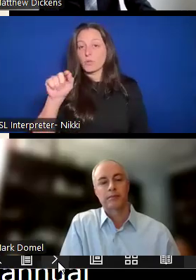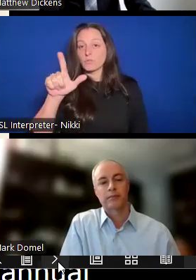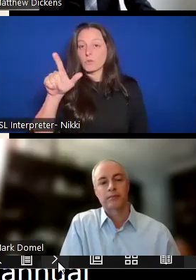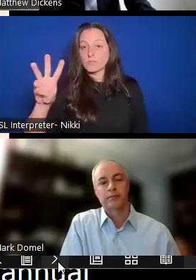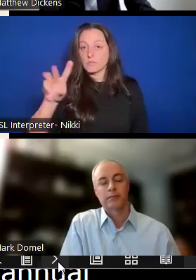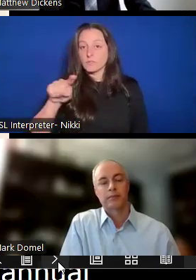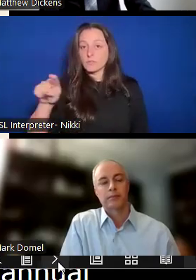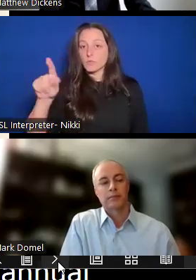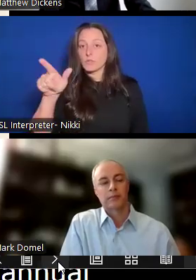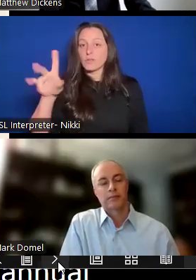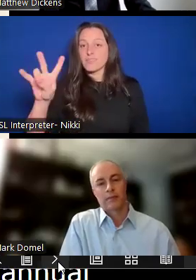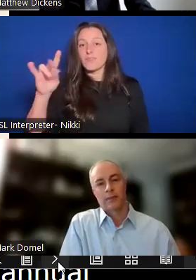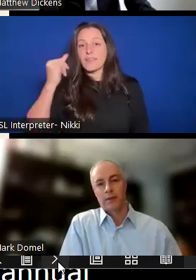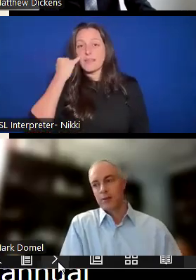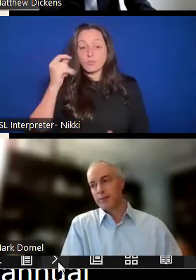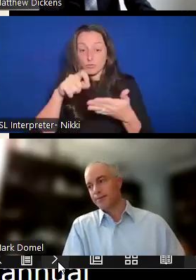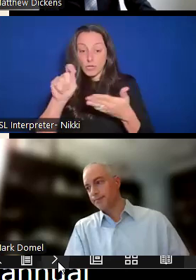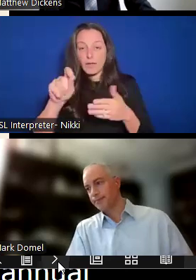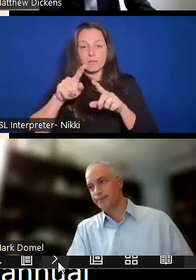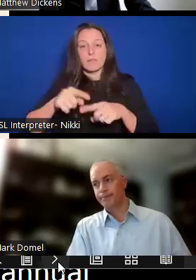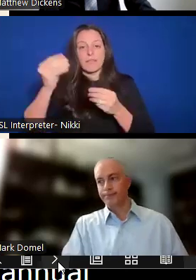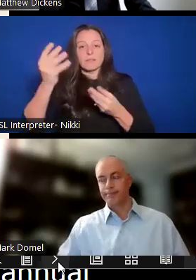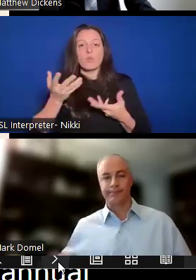will let us know how many accounts we can fund.